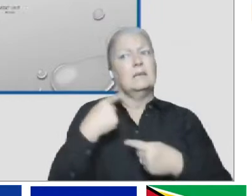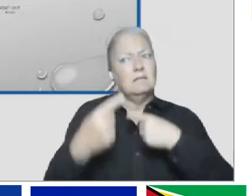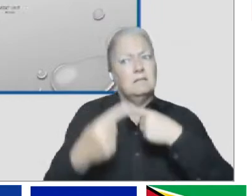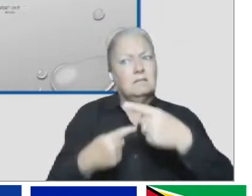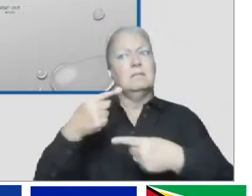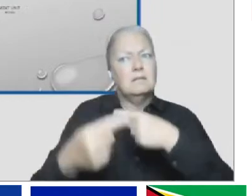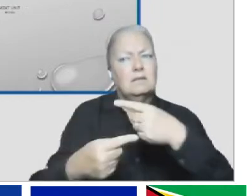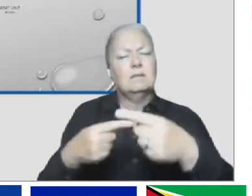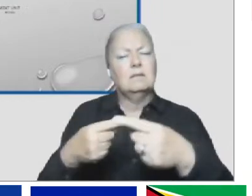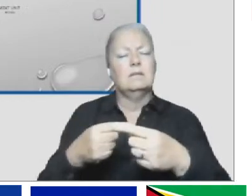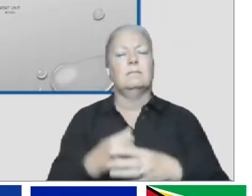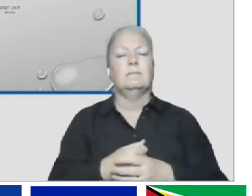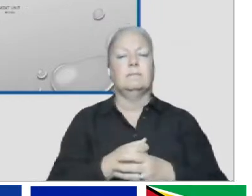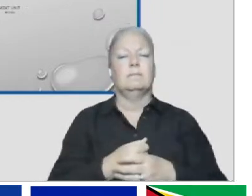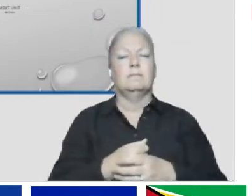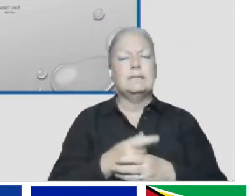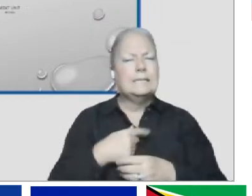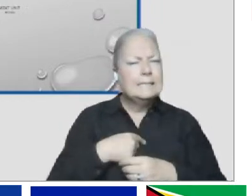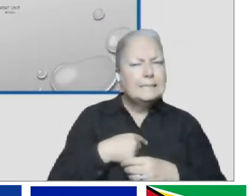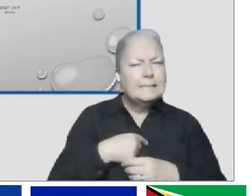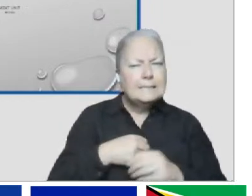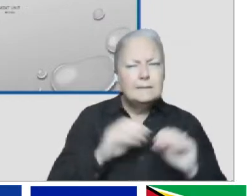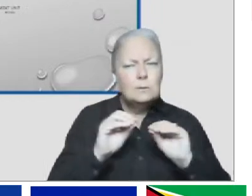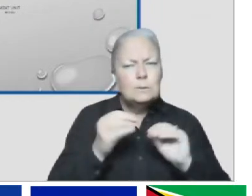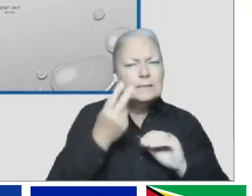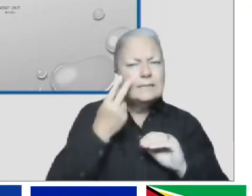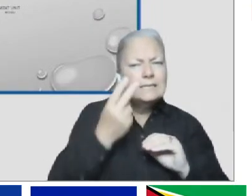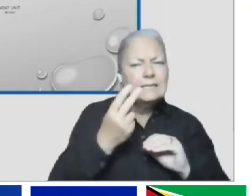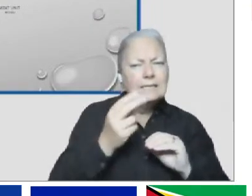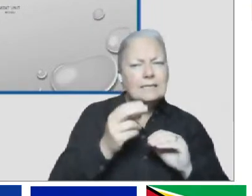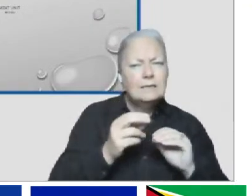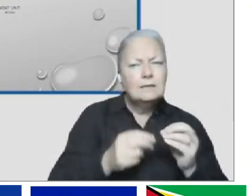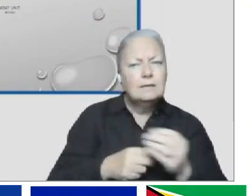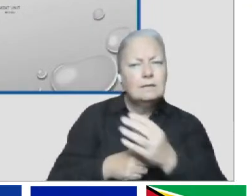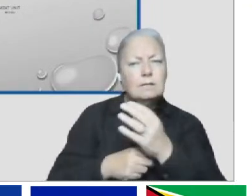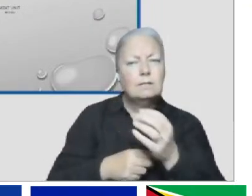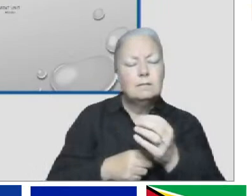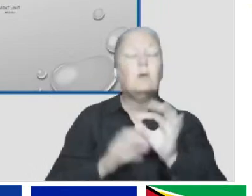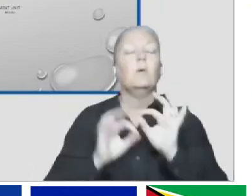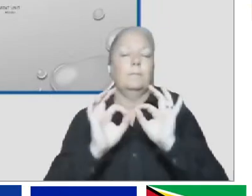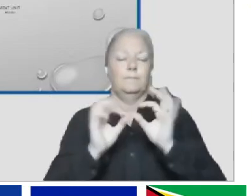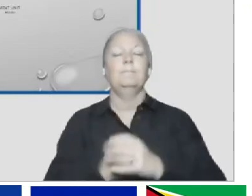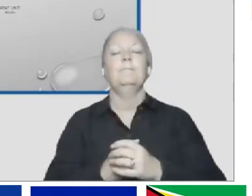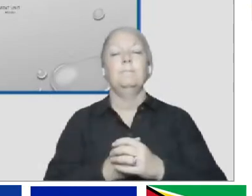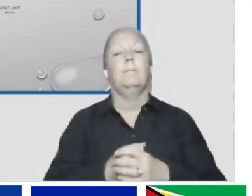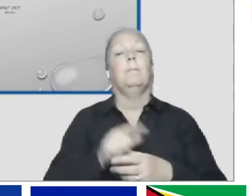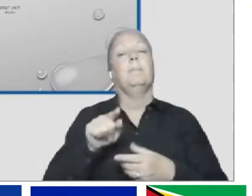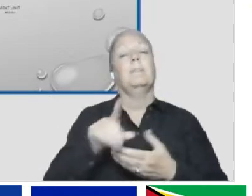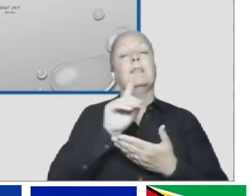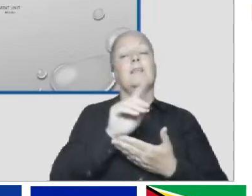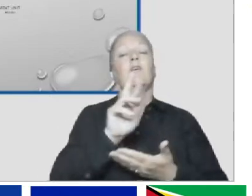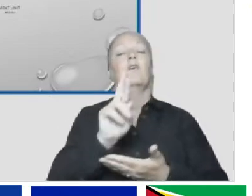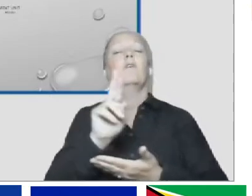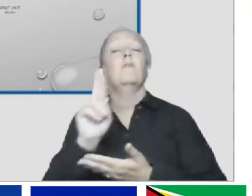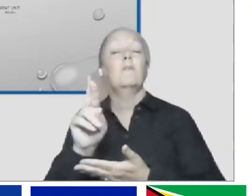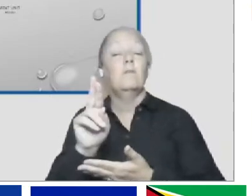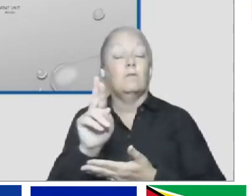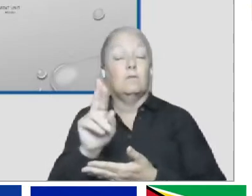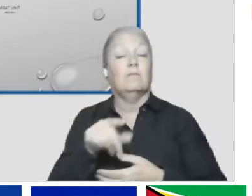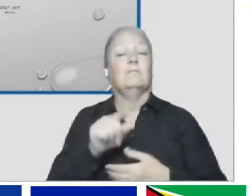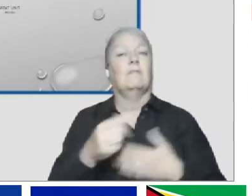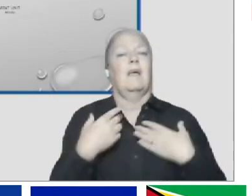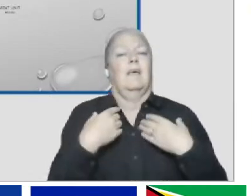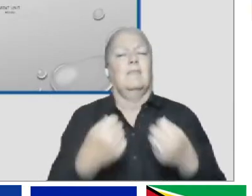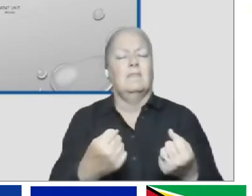slides. Okay. Disaster risk reduction in the health sector had evolved and expanded to embrace the St. Vincent and the